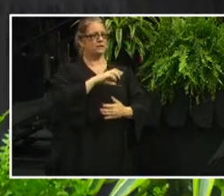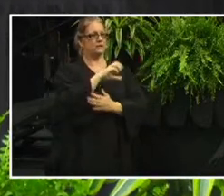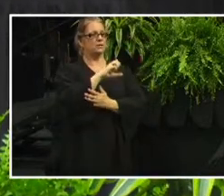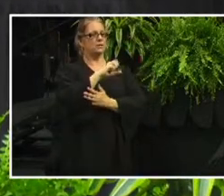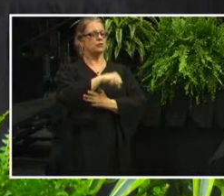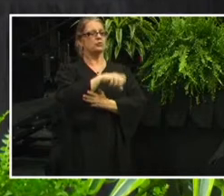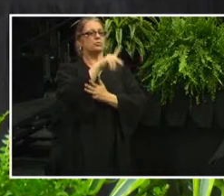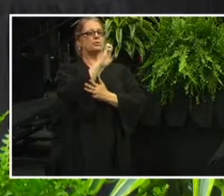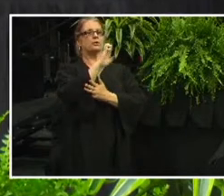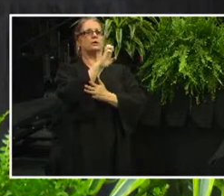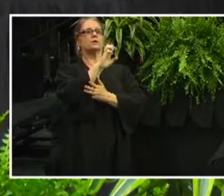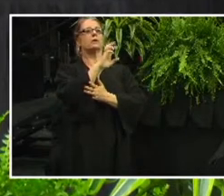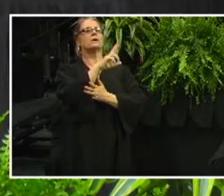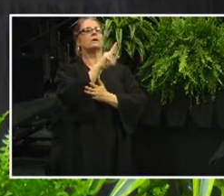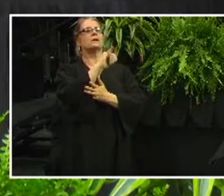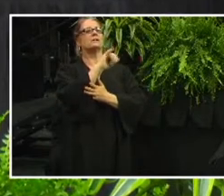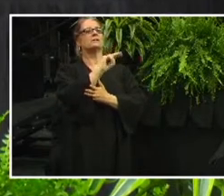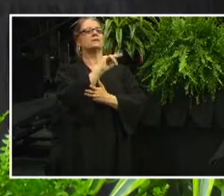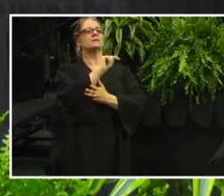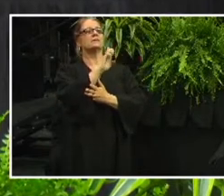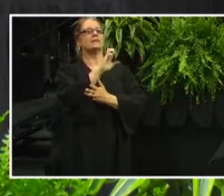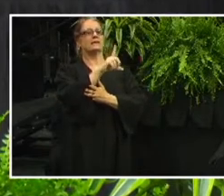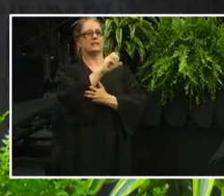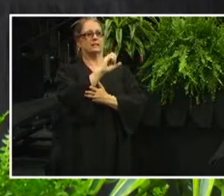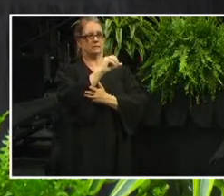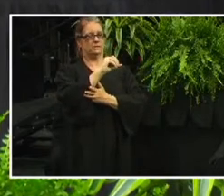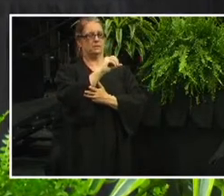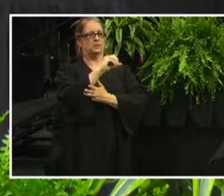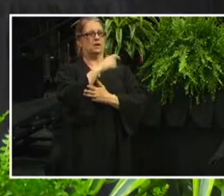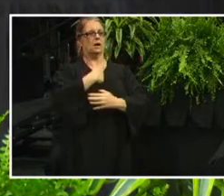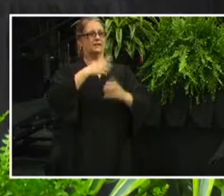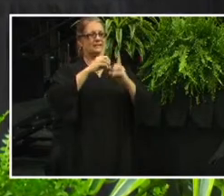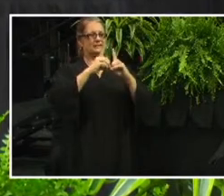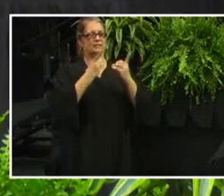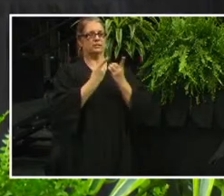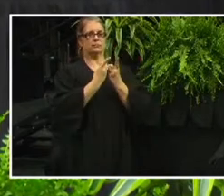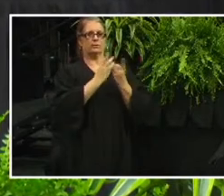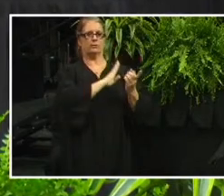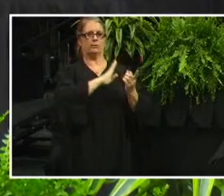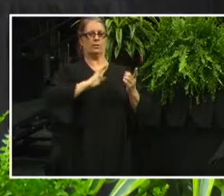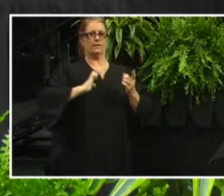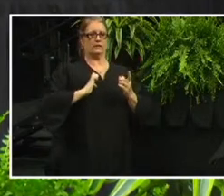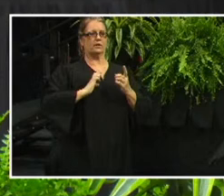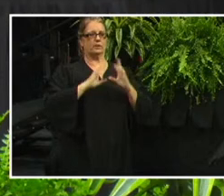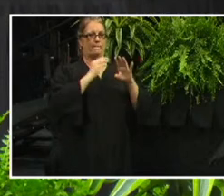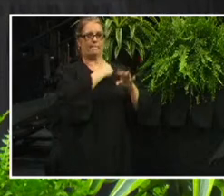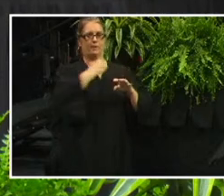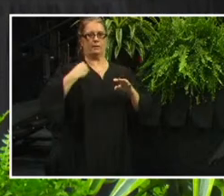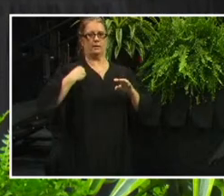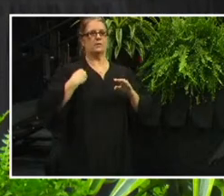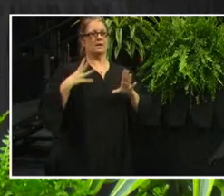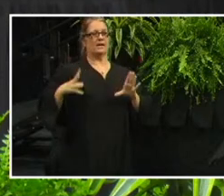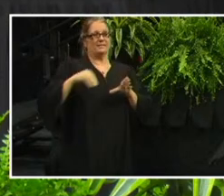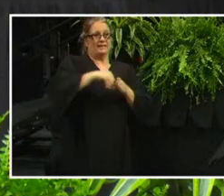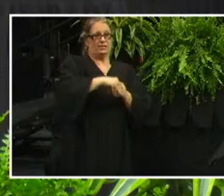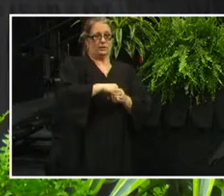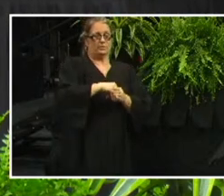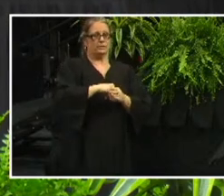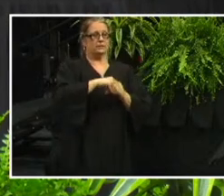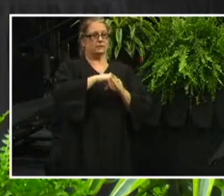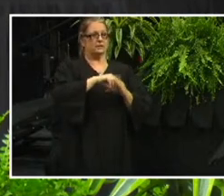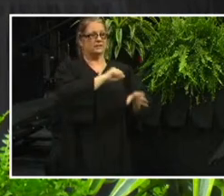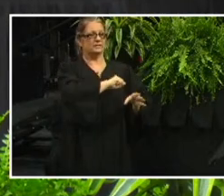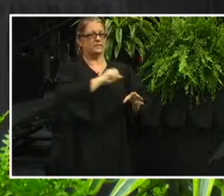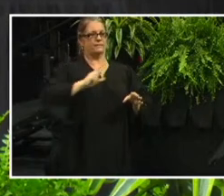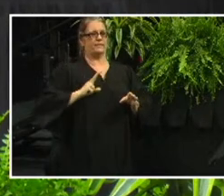Levitt, Board President Dr. Joseph Buck, our District Board Member, Mr. Michael Johnson, additional board members, the Savannah Chatham